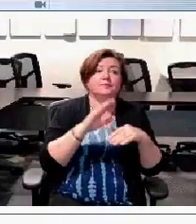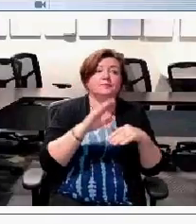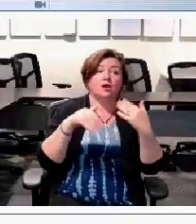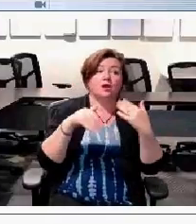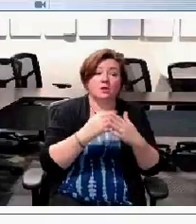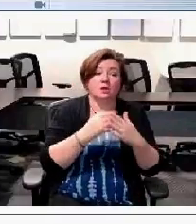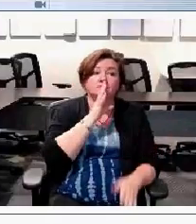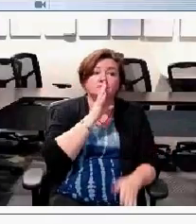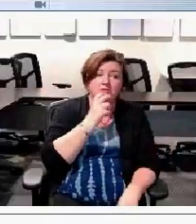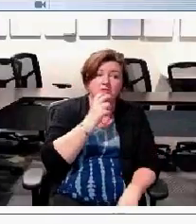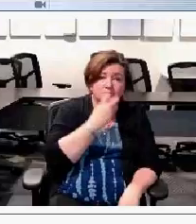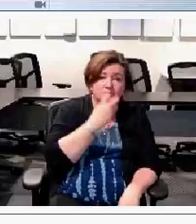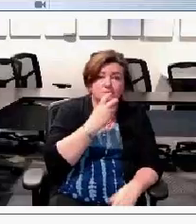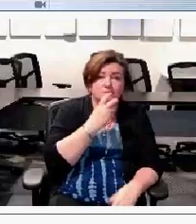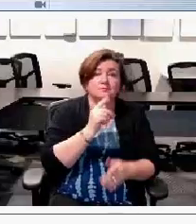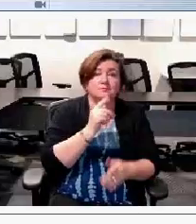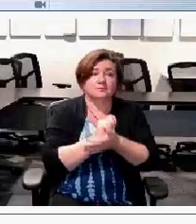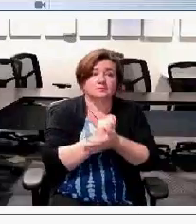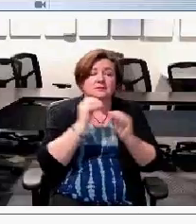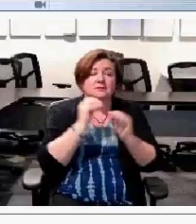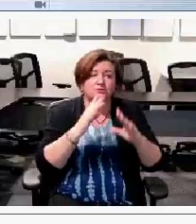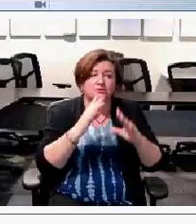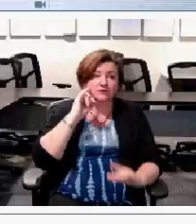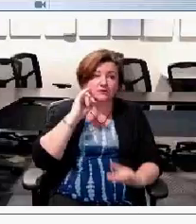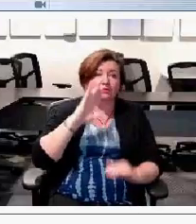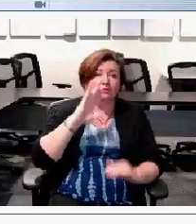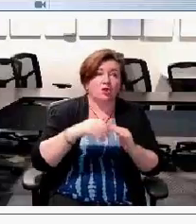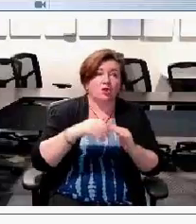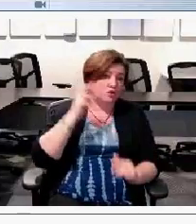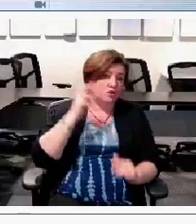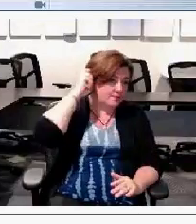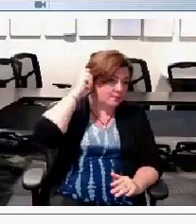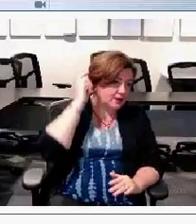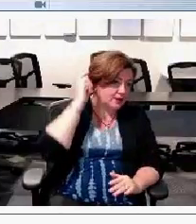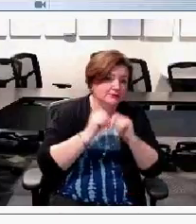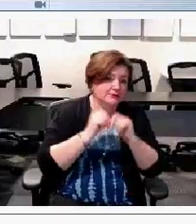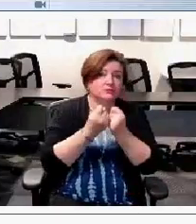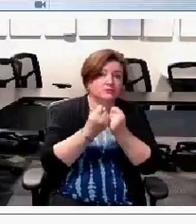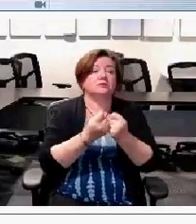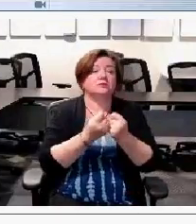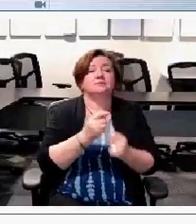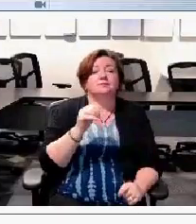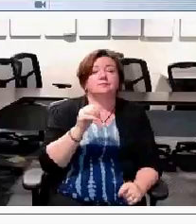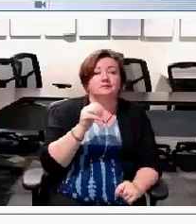speech pathologists and teachers of the deaf are also part of the cochlear implant team. And our role there is,